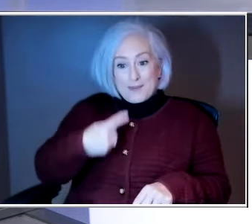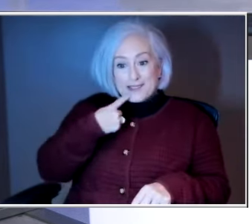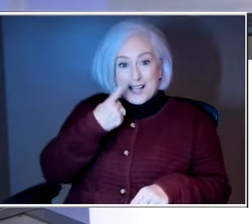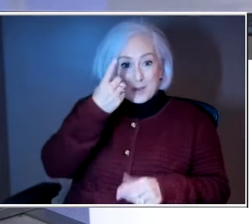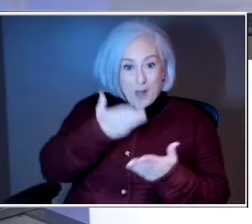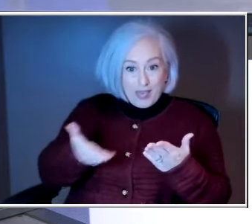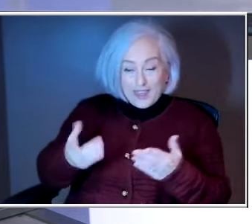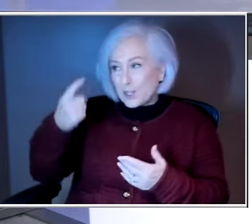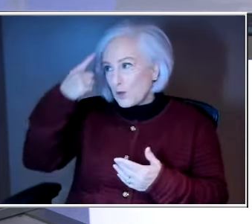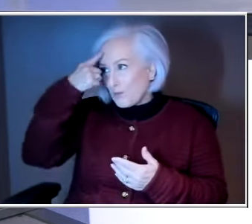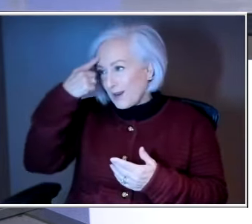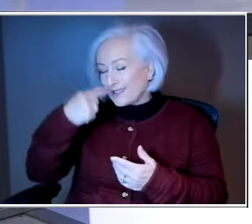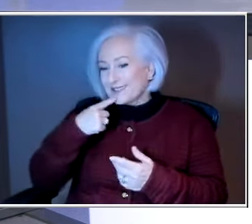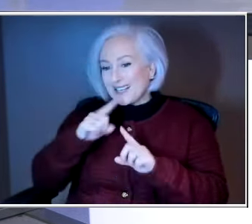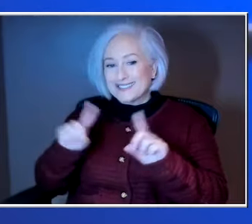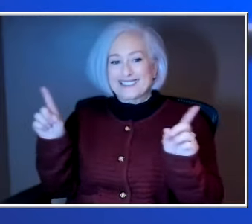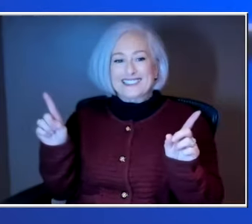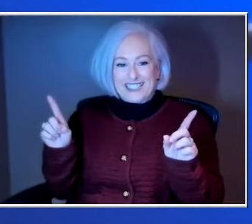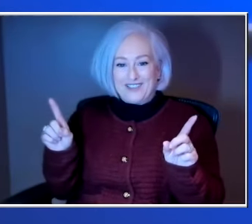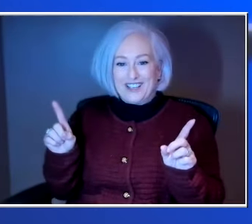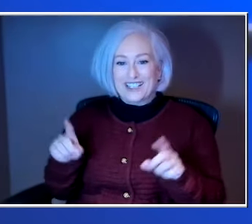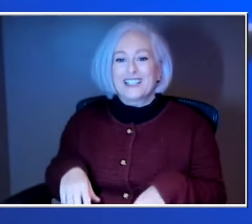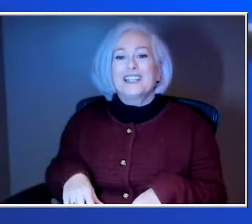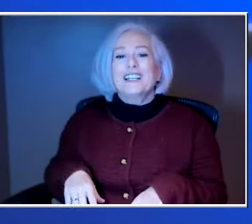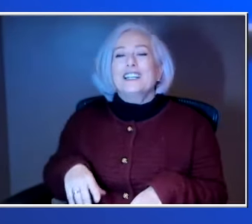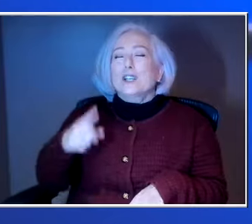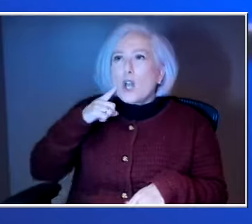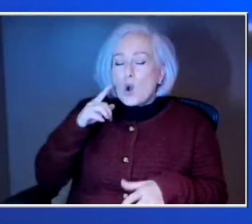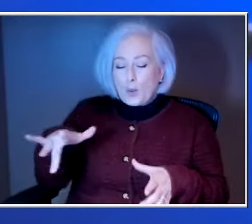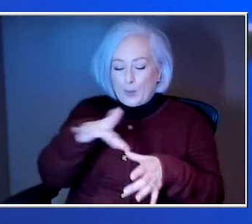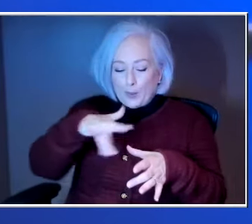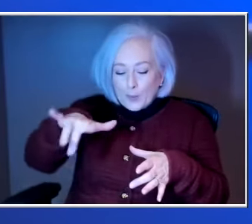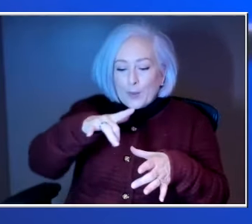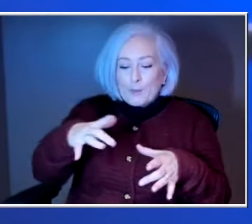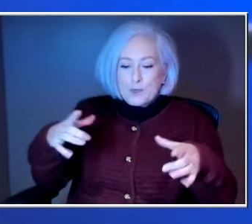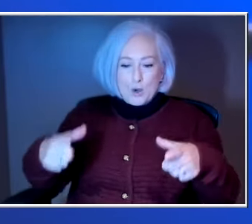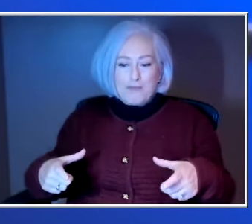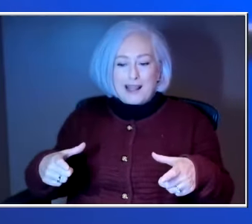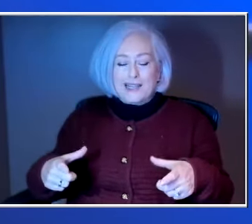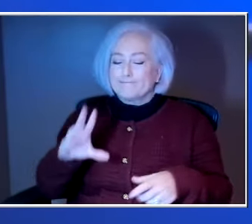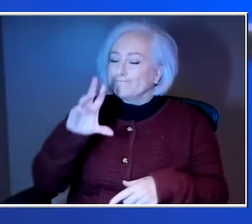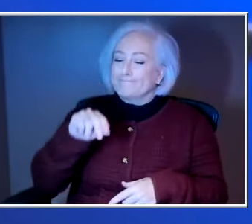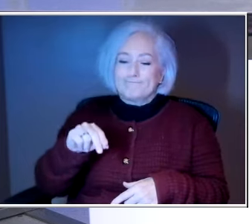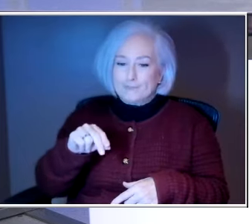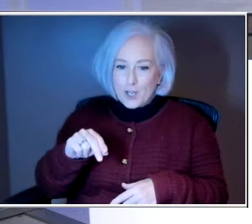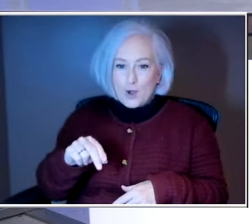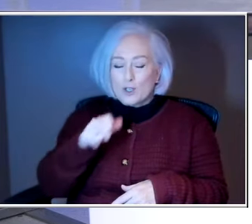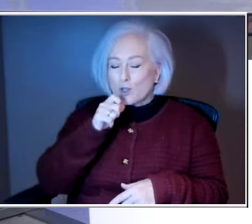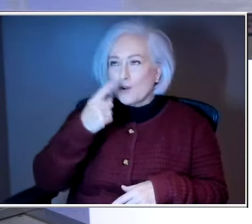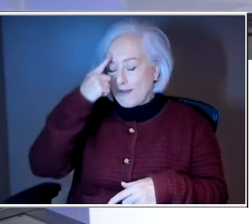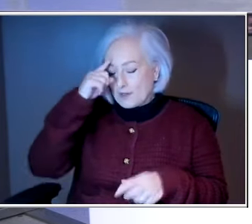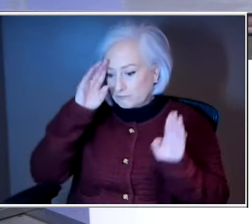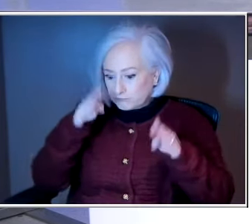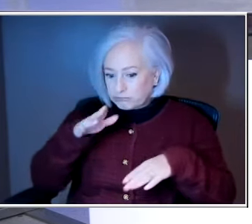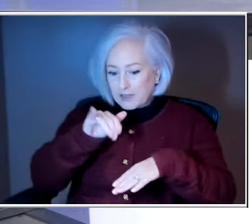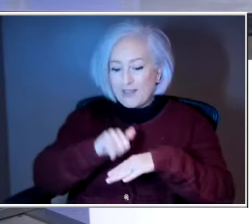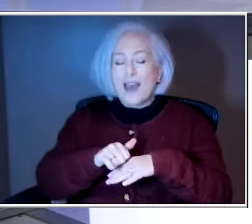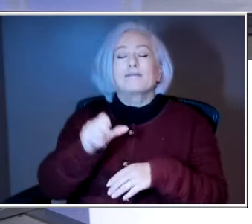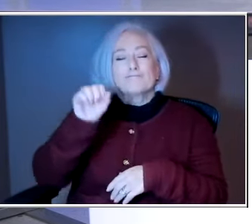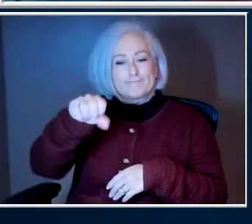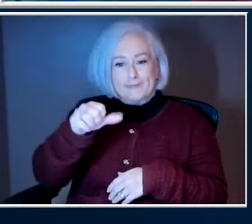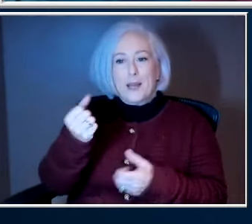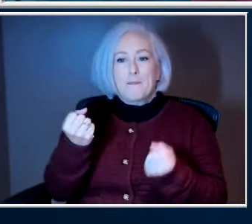growing up, always you have to clean your plate. You have to always make sure all your food is gone. Getting over that mindset, too, has been something that's been fun. Yeah, a lot of us grew up that way. So, Nicolette,